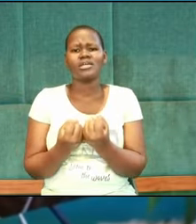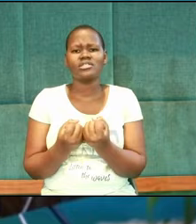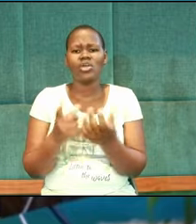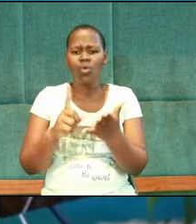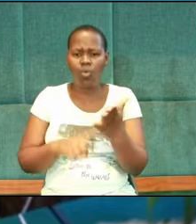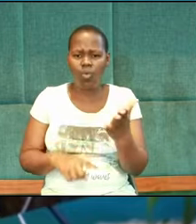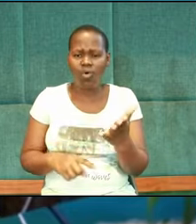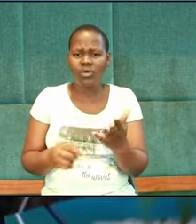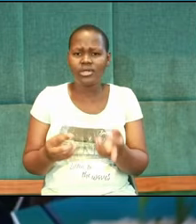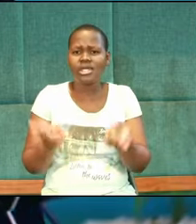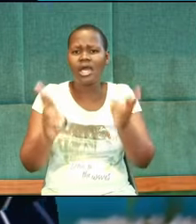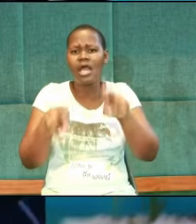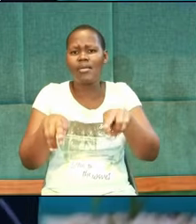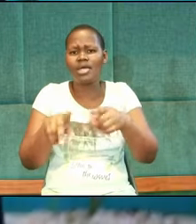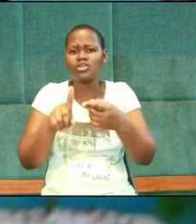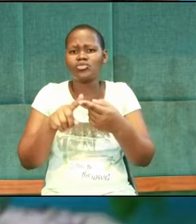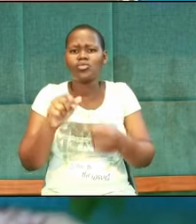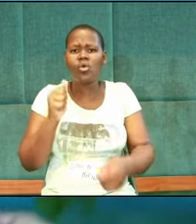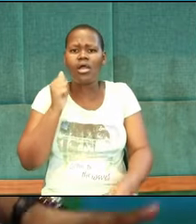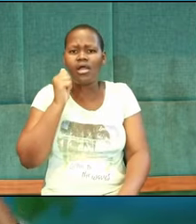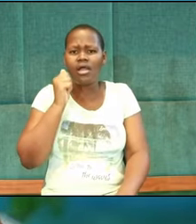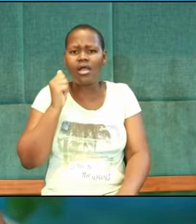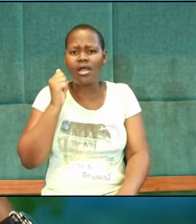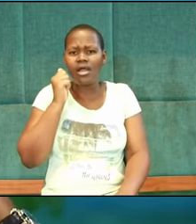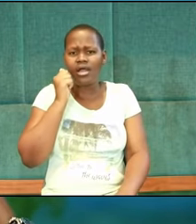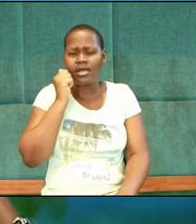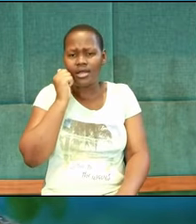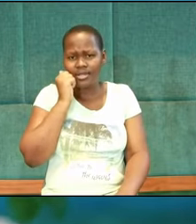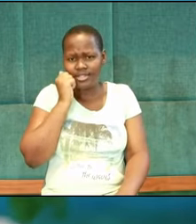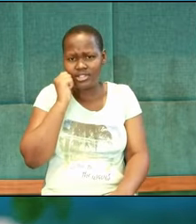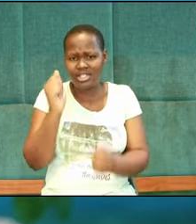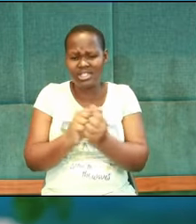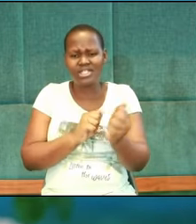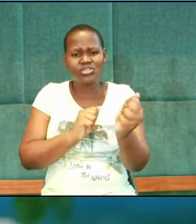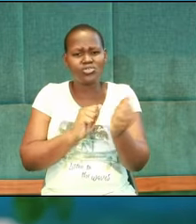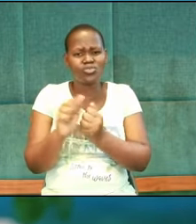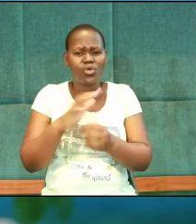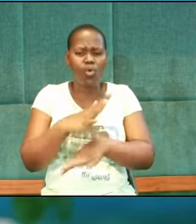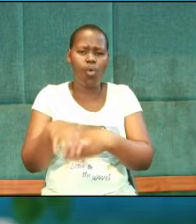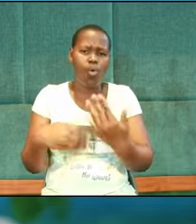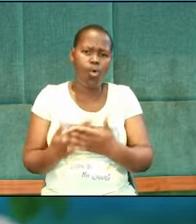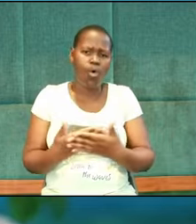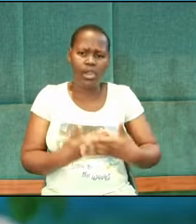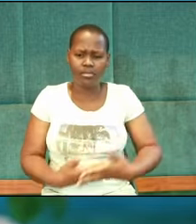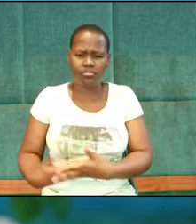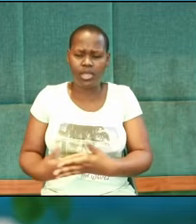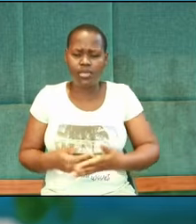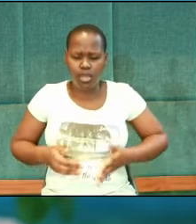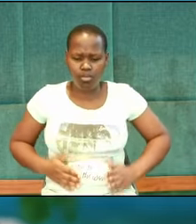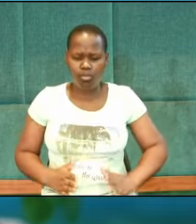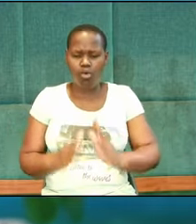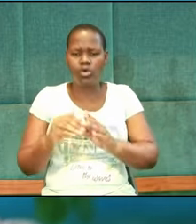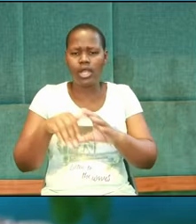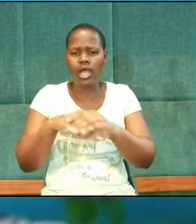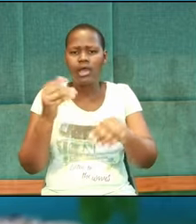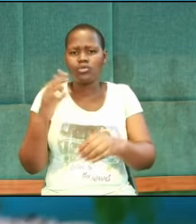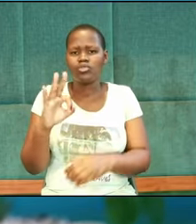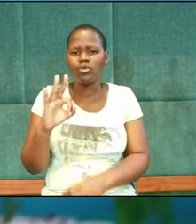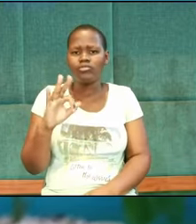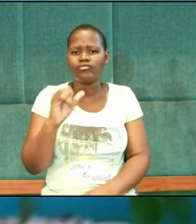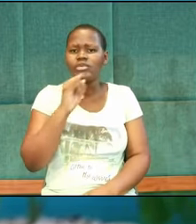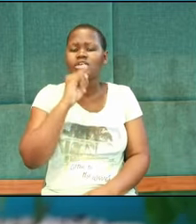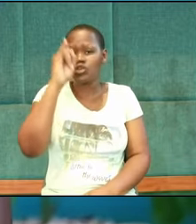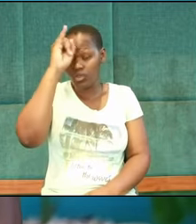to the antediluvians, so he destroyed all of them, including their babies. They were born out of ignorance, so he killed